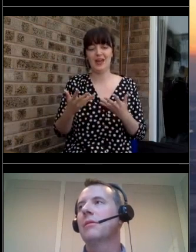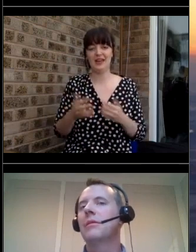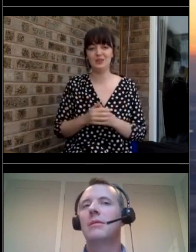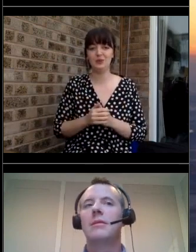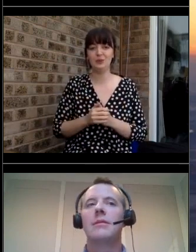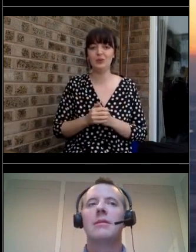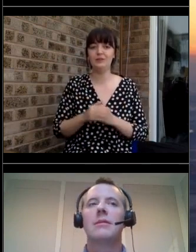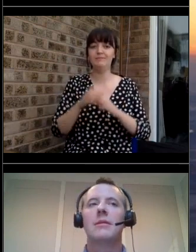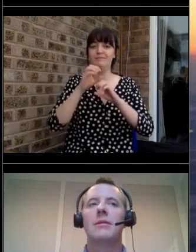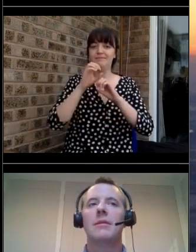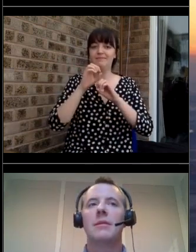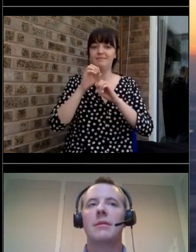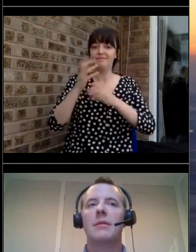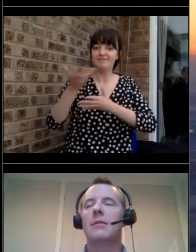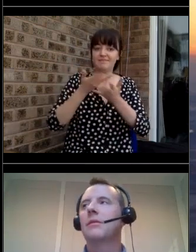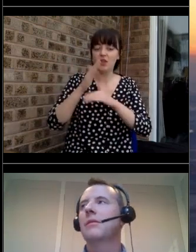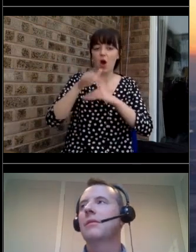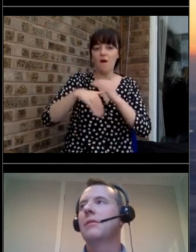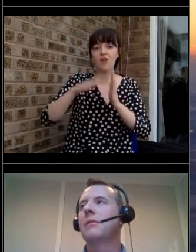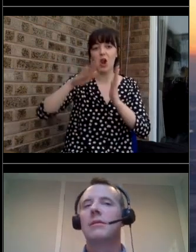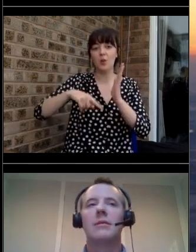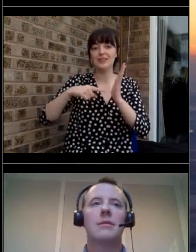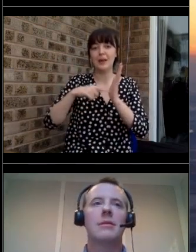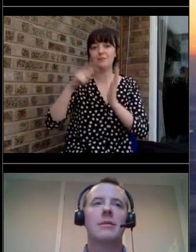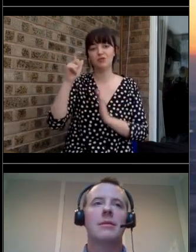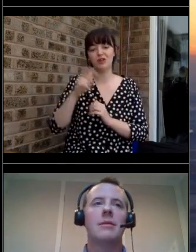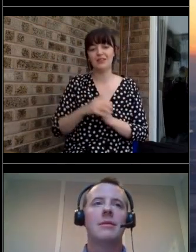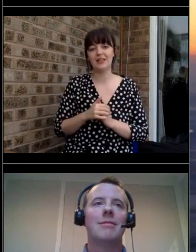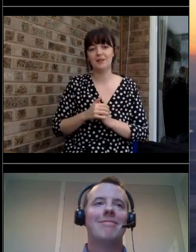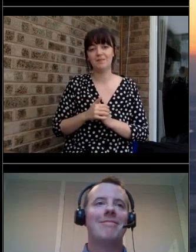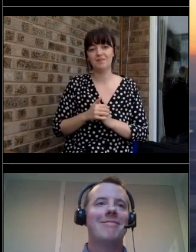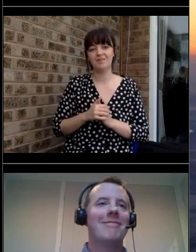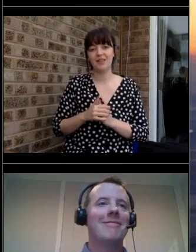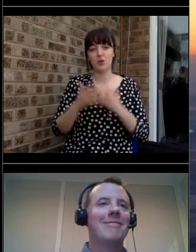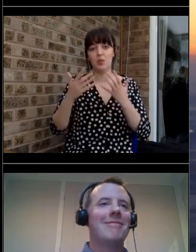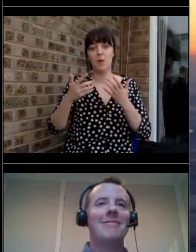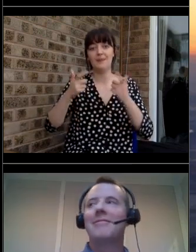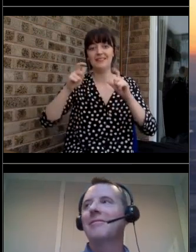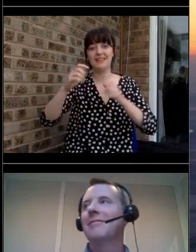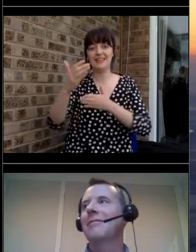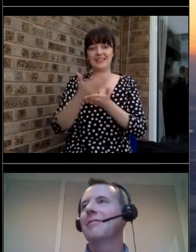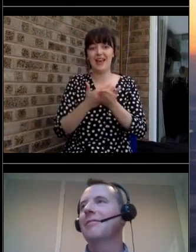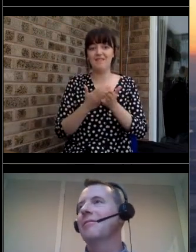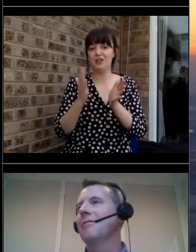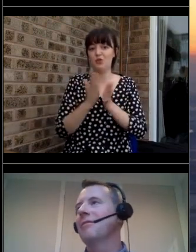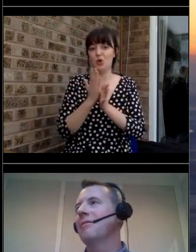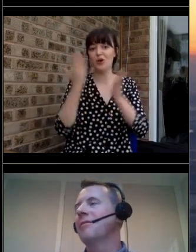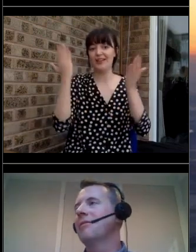proposals for the Lower Thames Crossing. In the meantime, stay safe and have a great evening. Bye-bye.